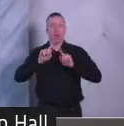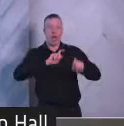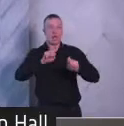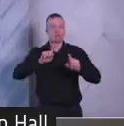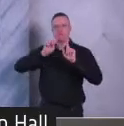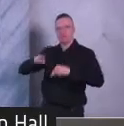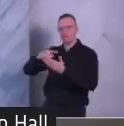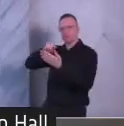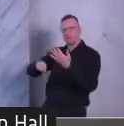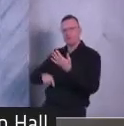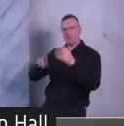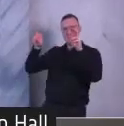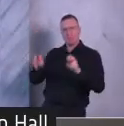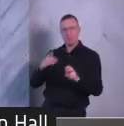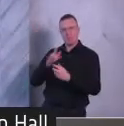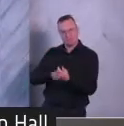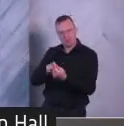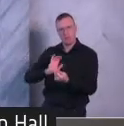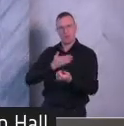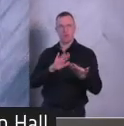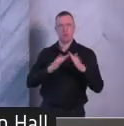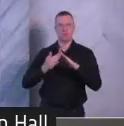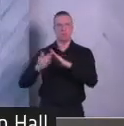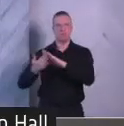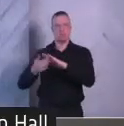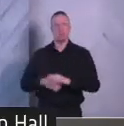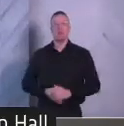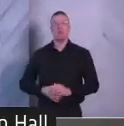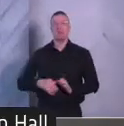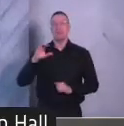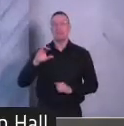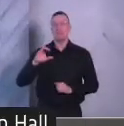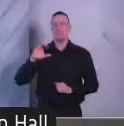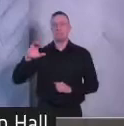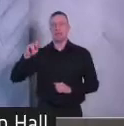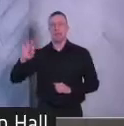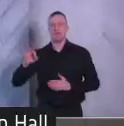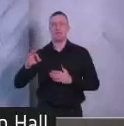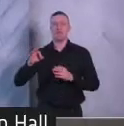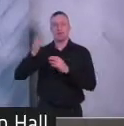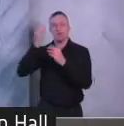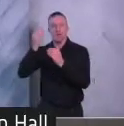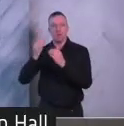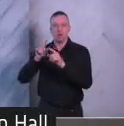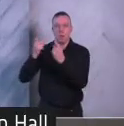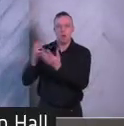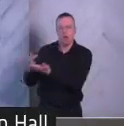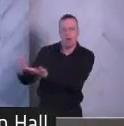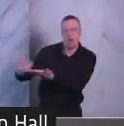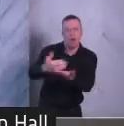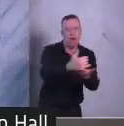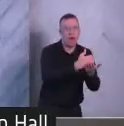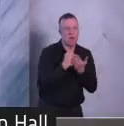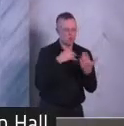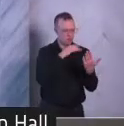the issues specific to our communities. Canadian Colors has collected questions from our representatives across the communities and will